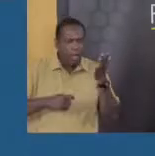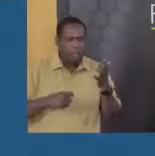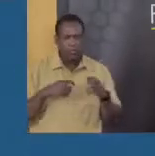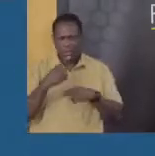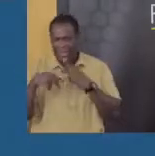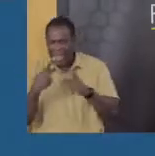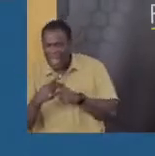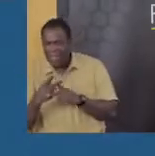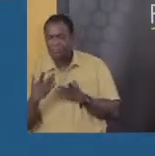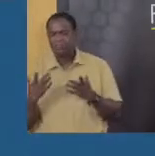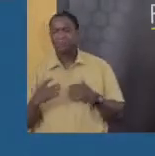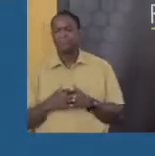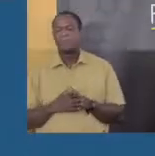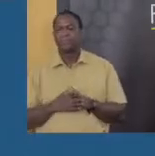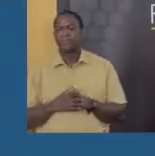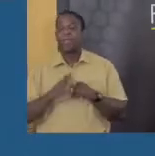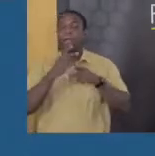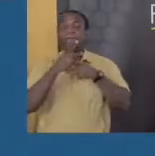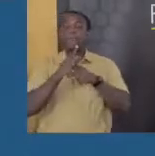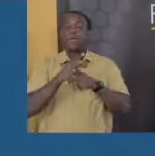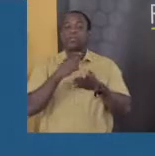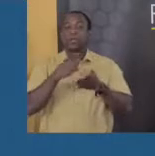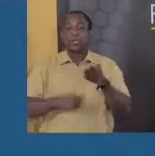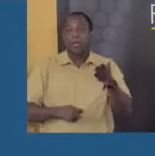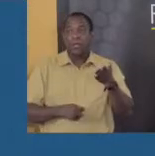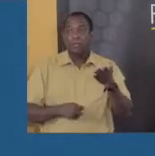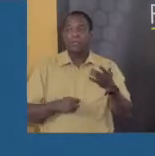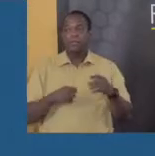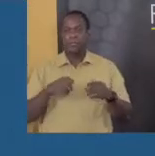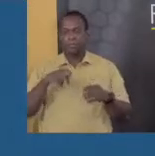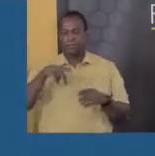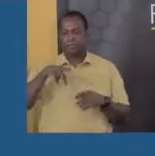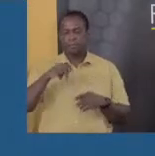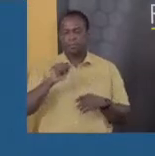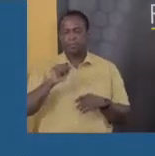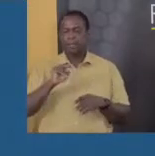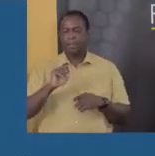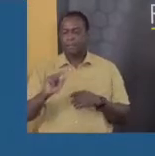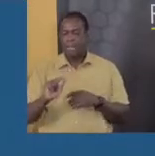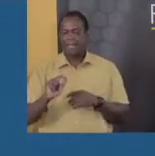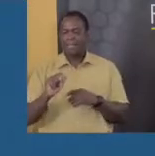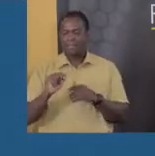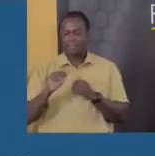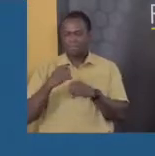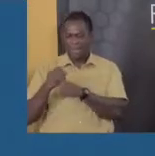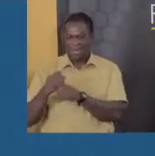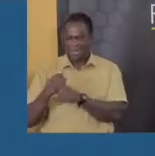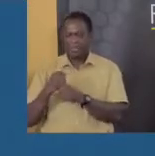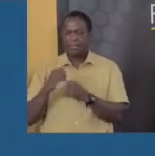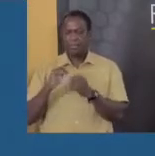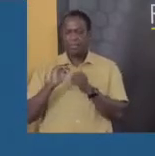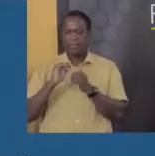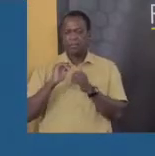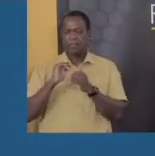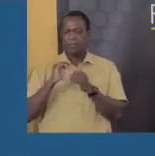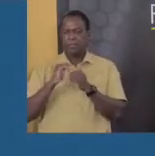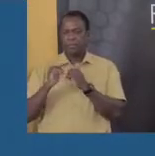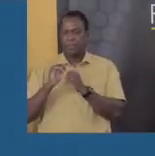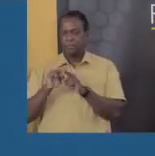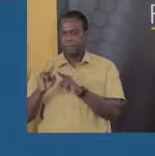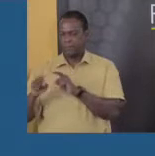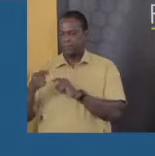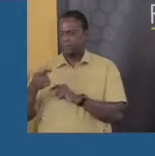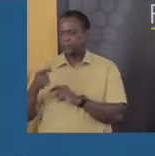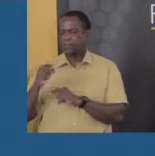Production costs. In terms of your pattern making, your grading, your marking, we'll talk about those things. And of course, your tech